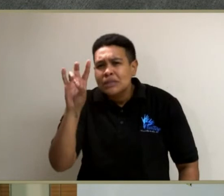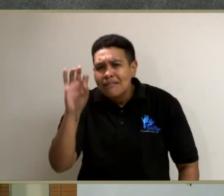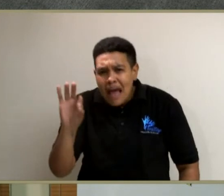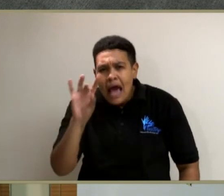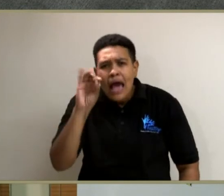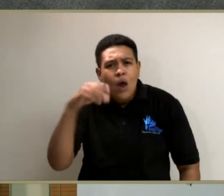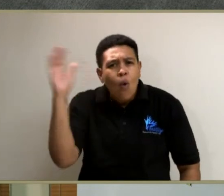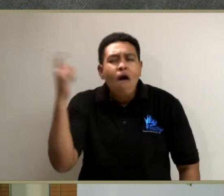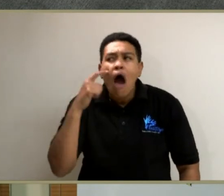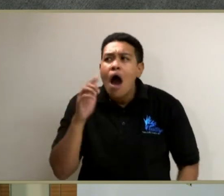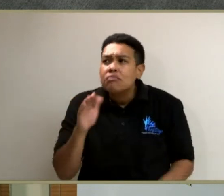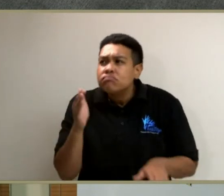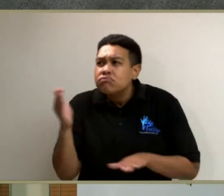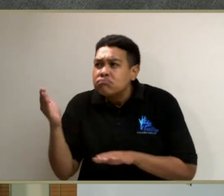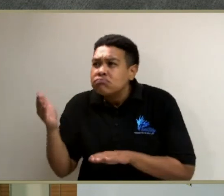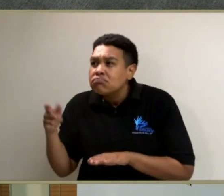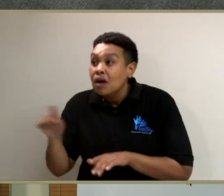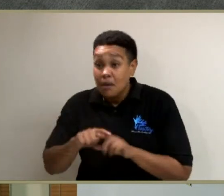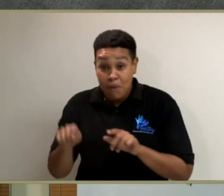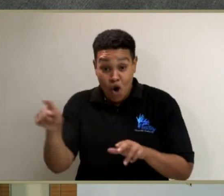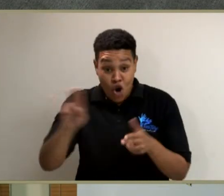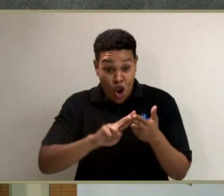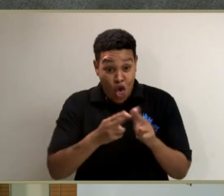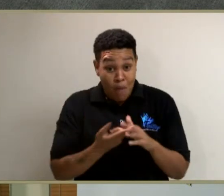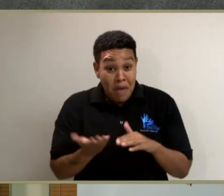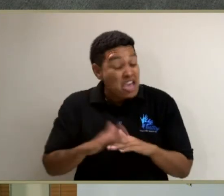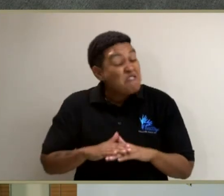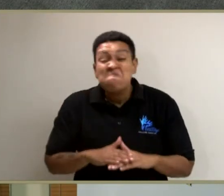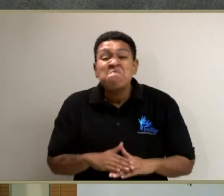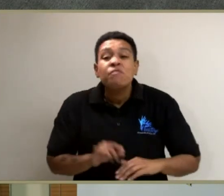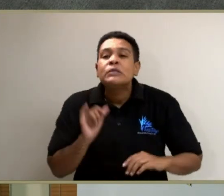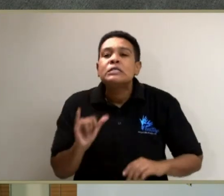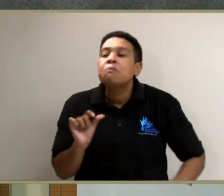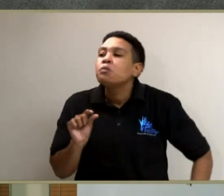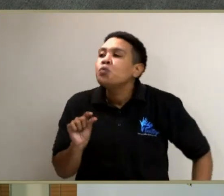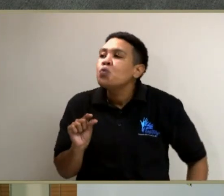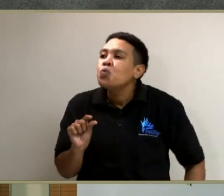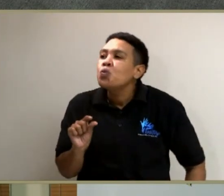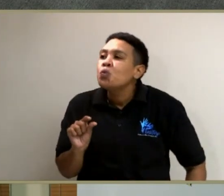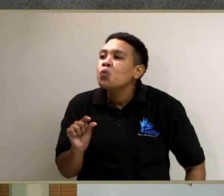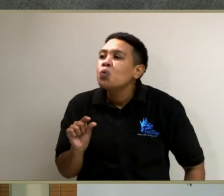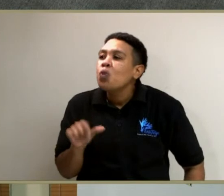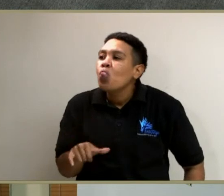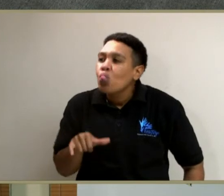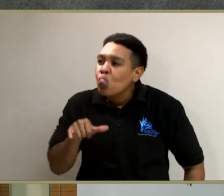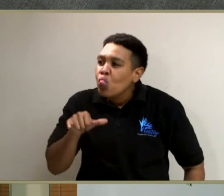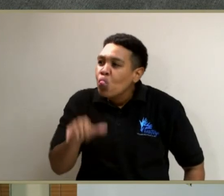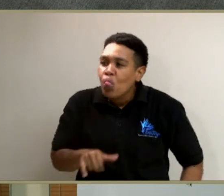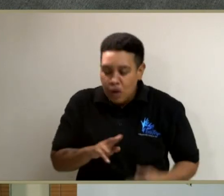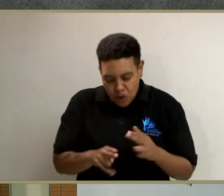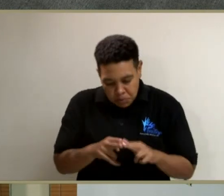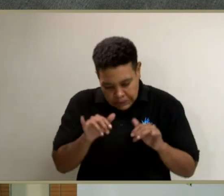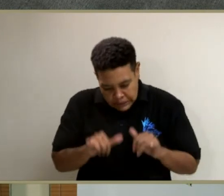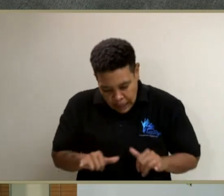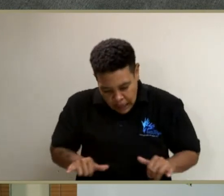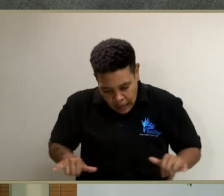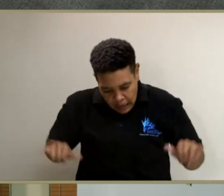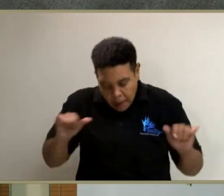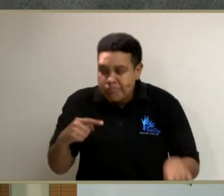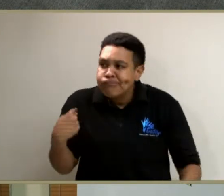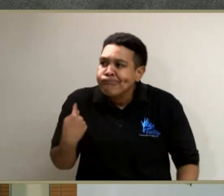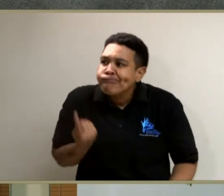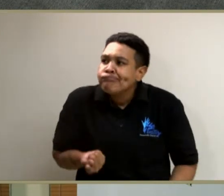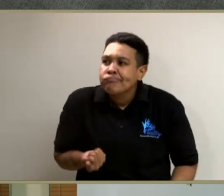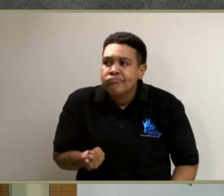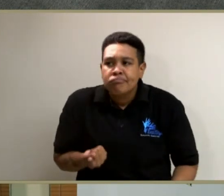we're not seeing the vaccination level go up in these groups. They have been stagnant for quite a while, and we really need